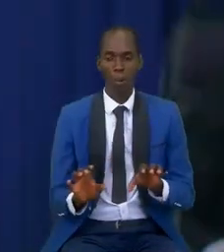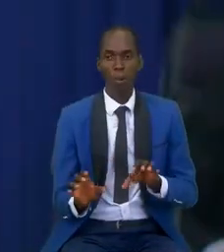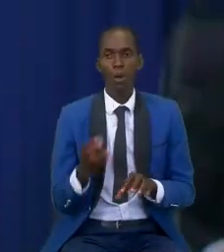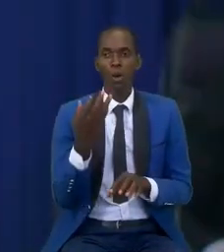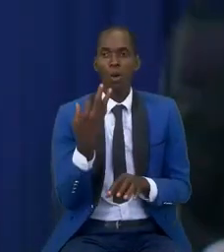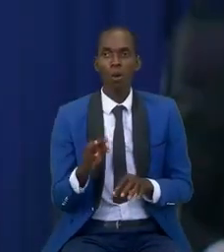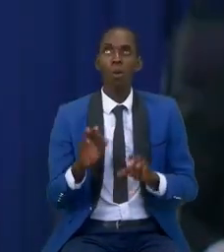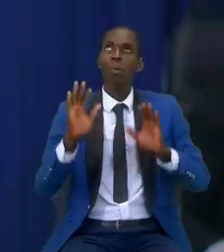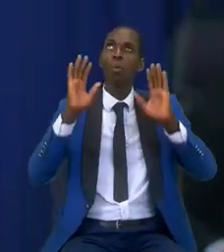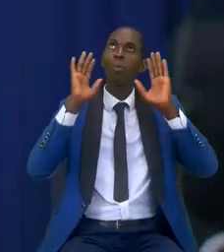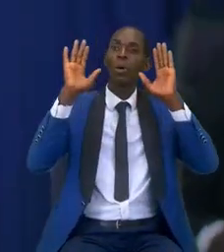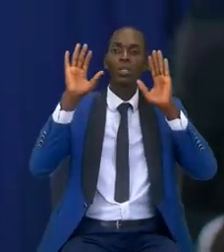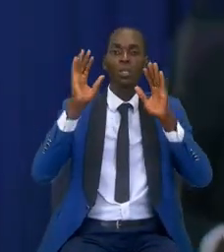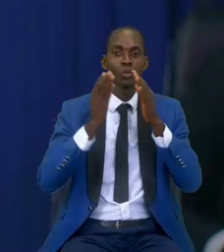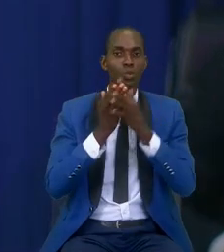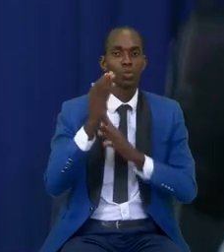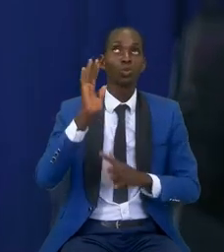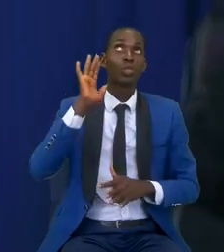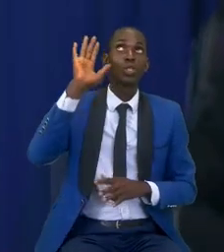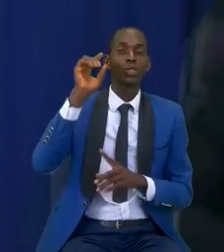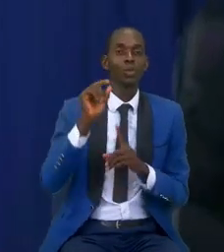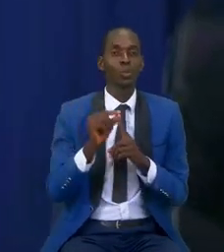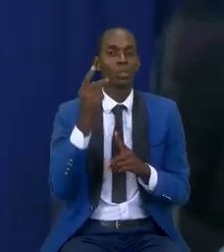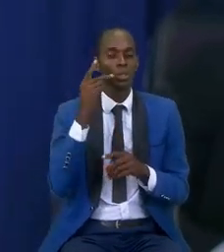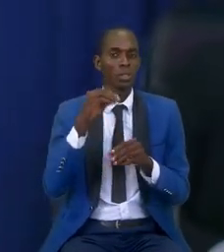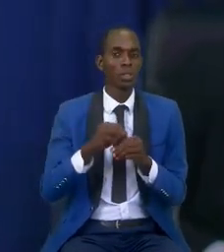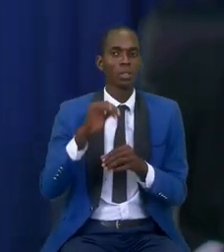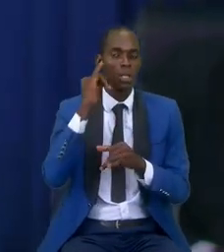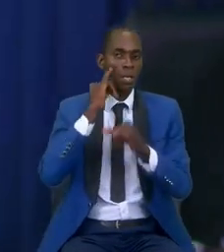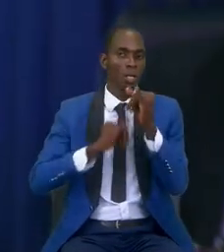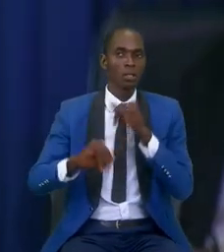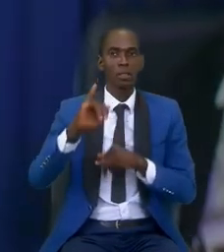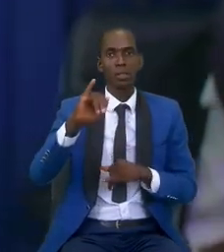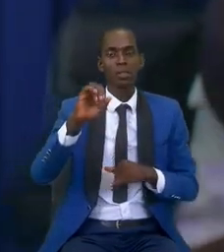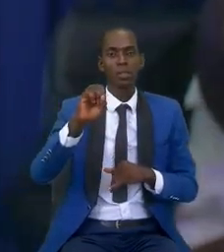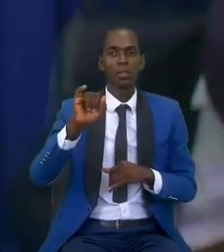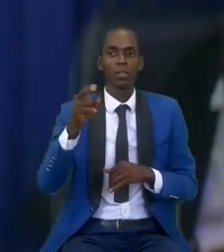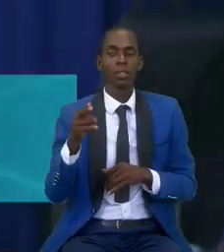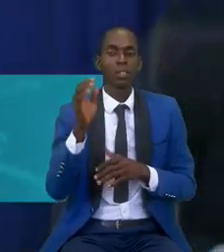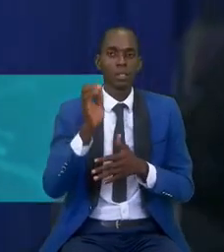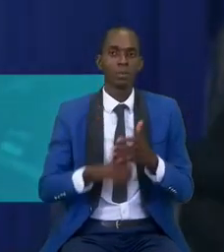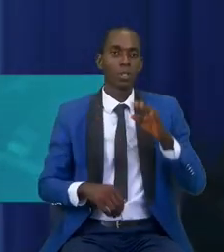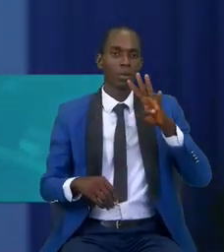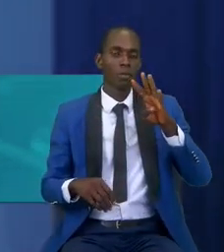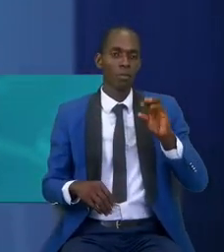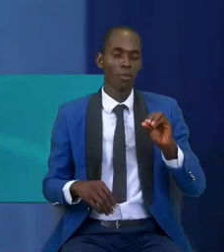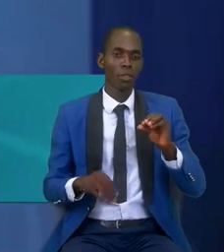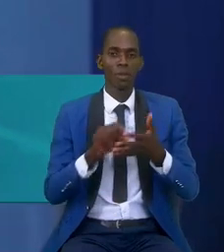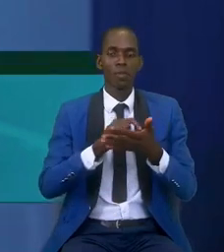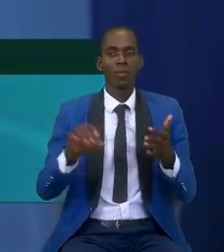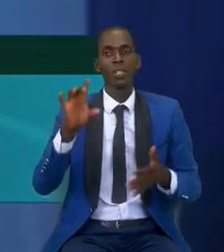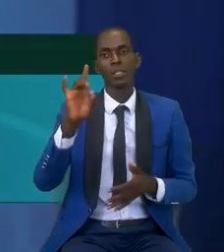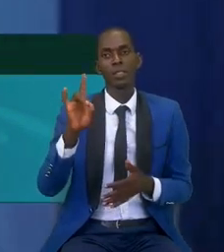chapter 40 and verse age it says in verse 8 the grass withers